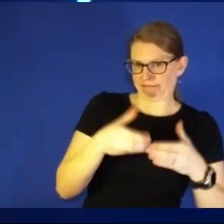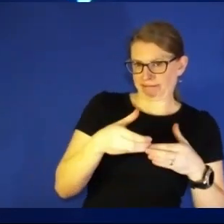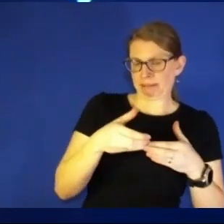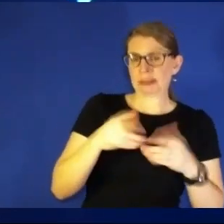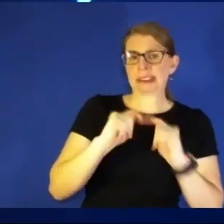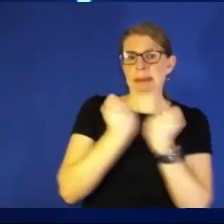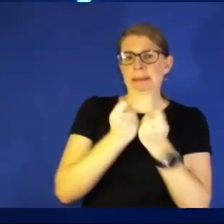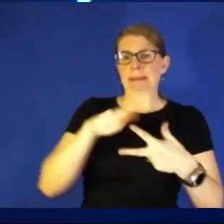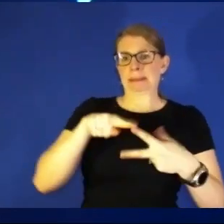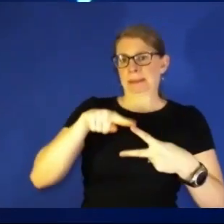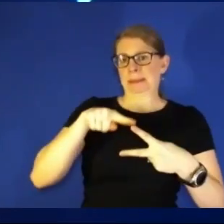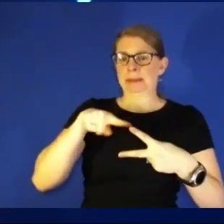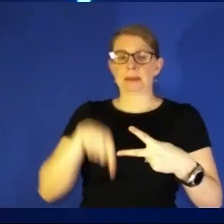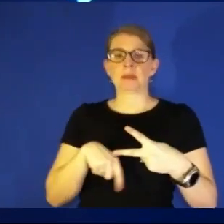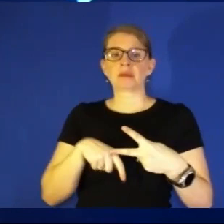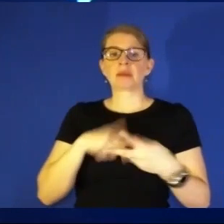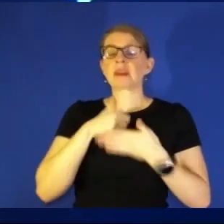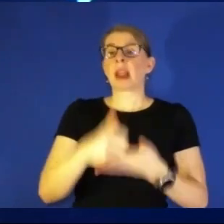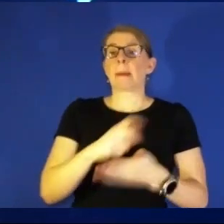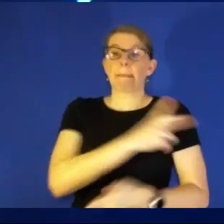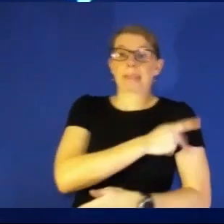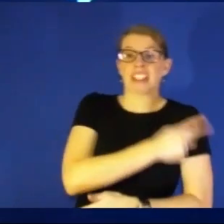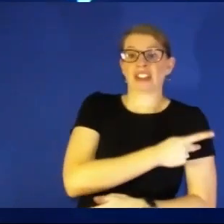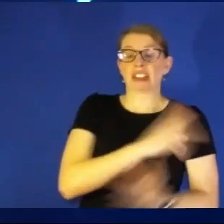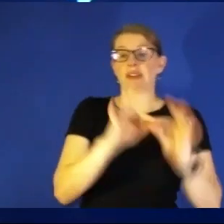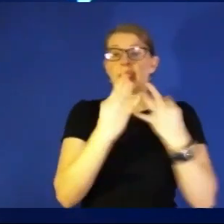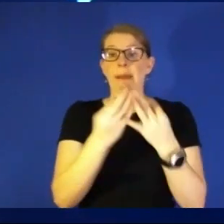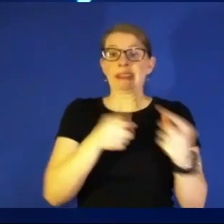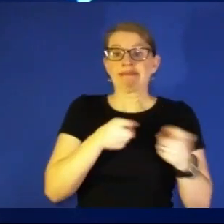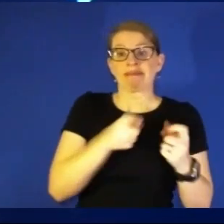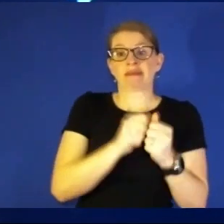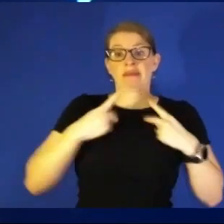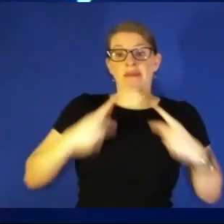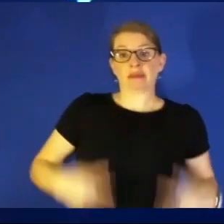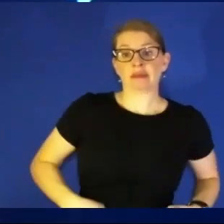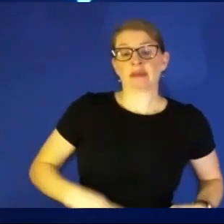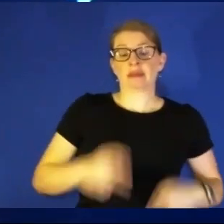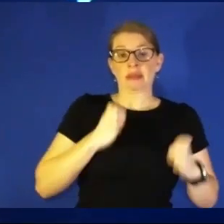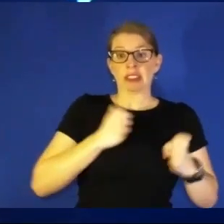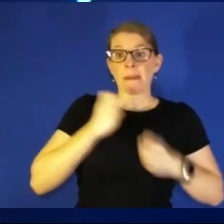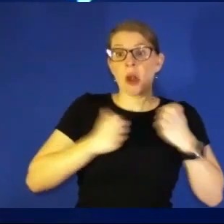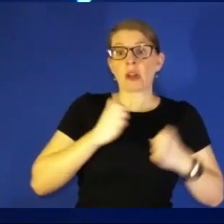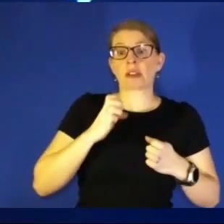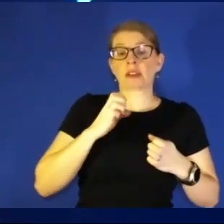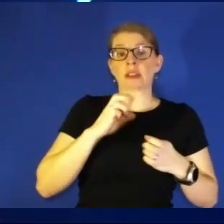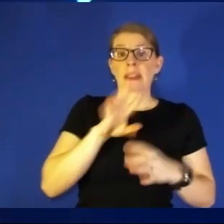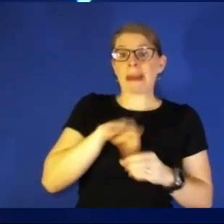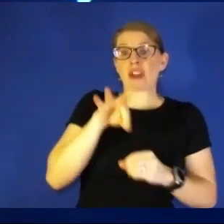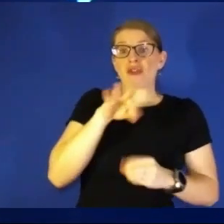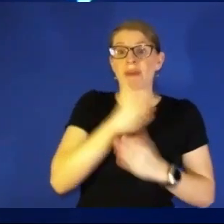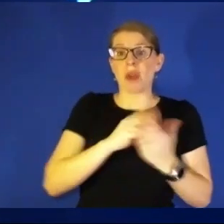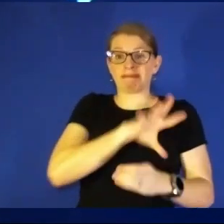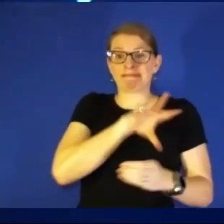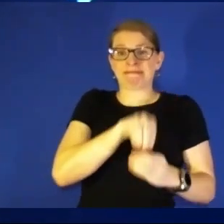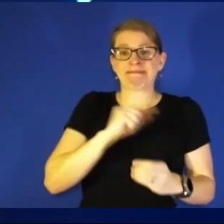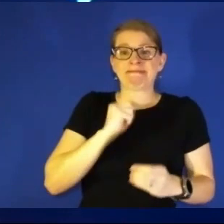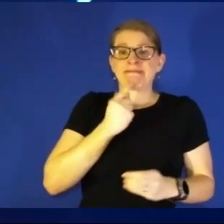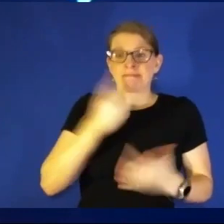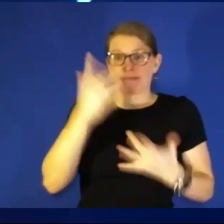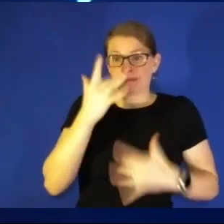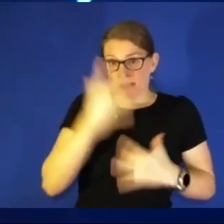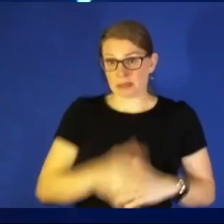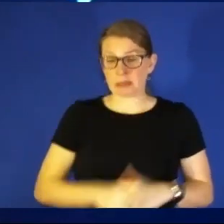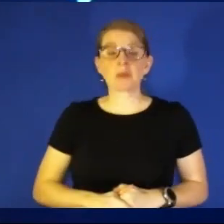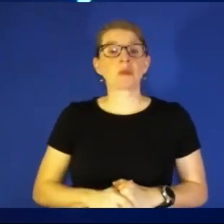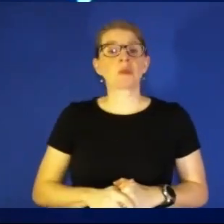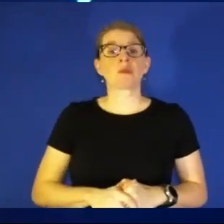helping patients and families deal with the physical, emotional, spiritual aspects of serious illness. And